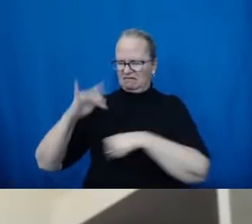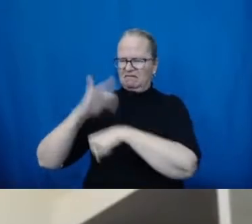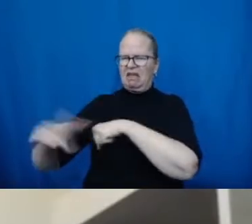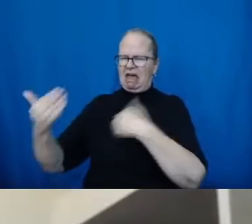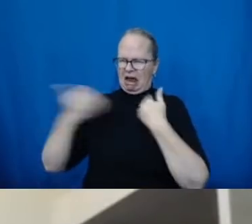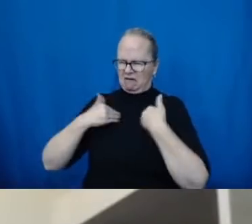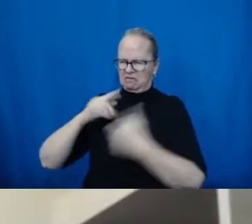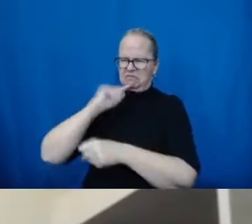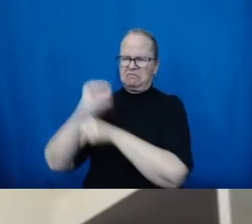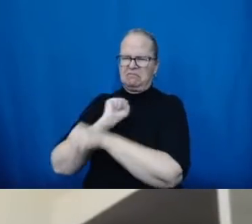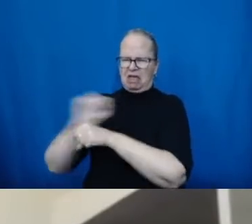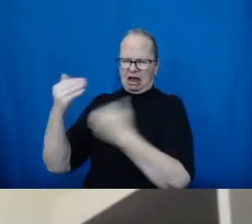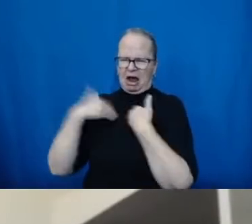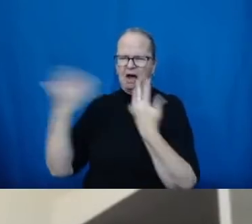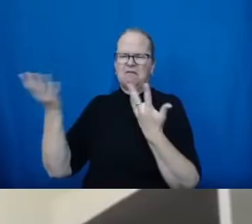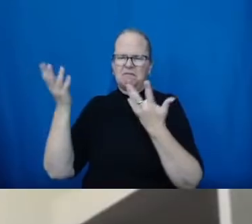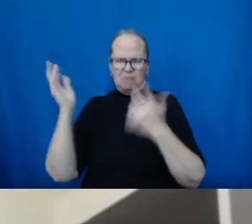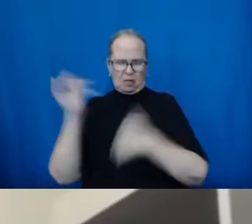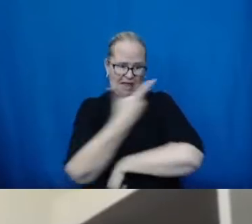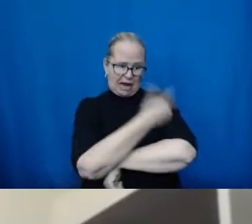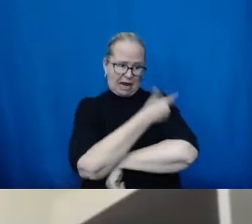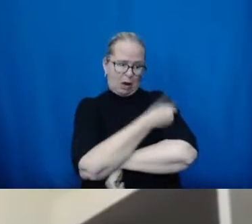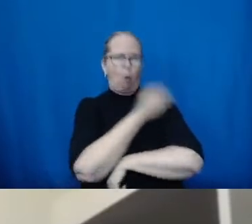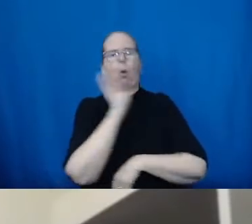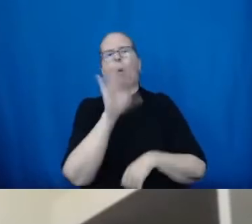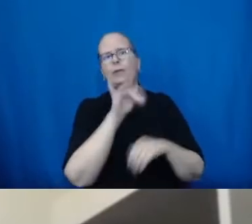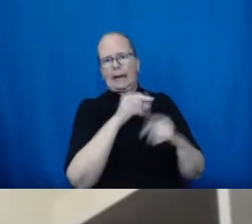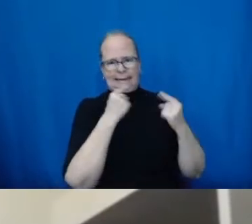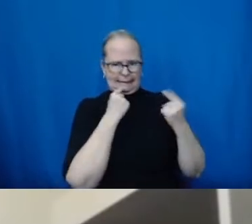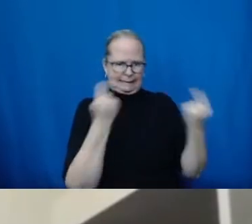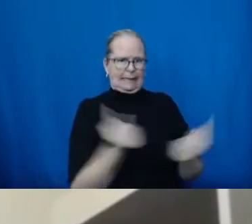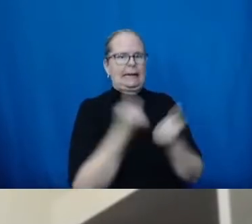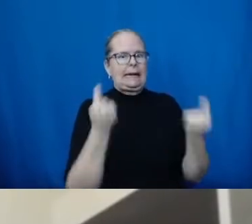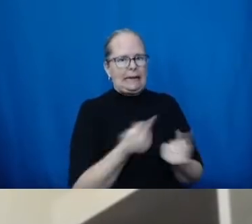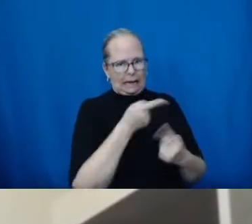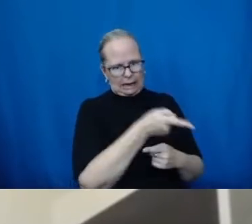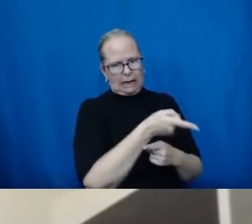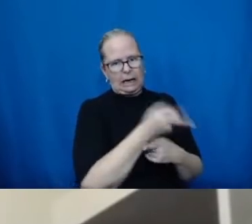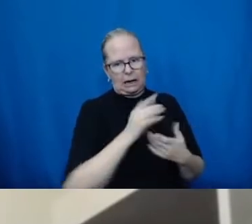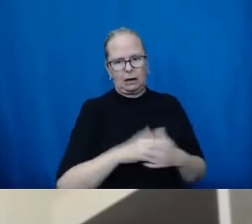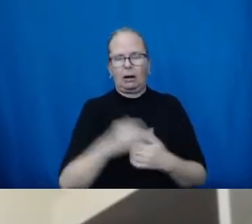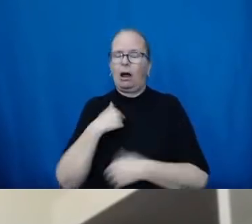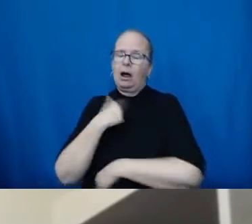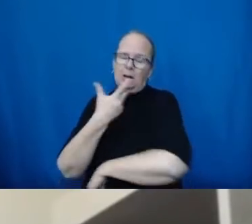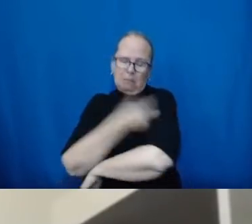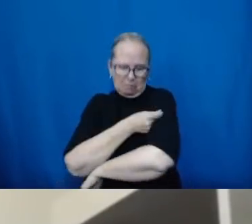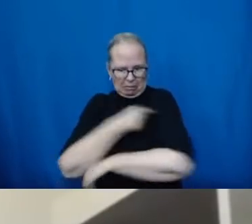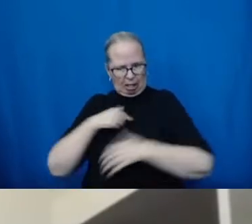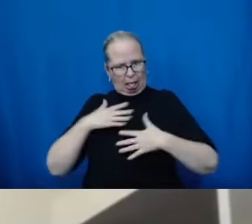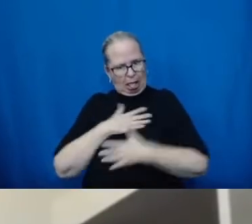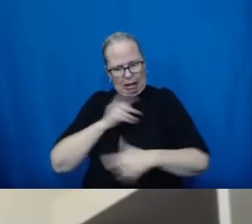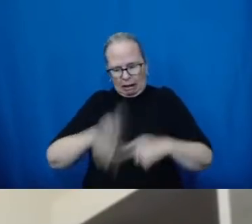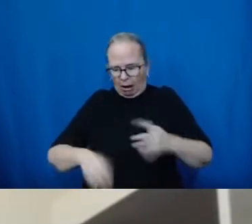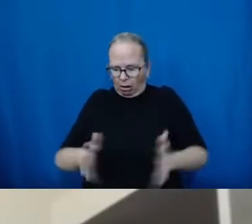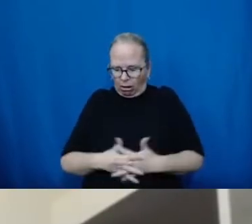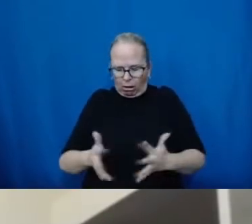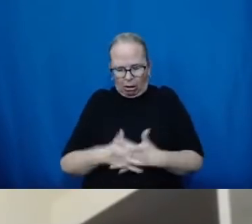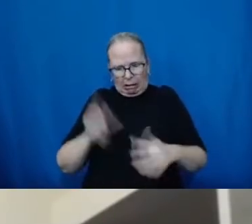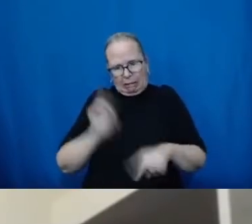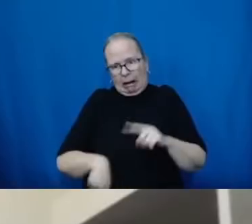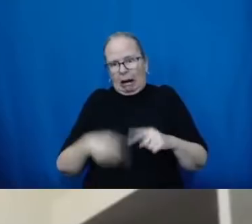me infertile, which one of our other panelists is going to speak more to later. But the sort of easiest one to tackle is the one where it's just